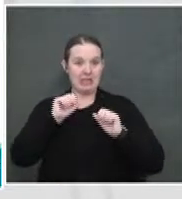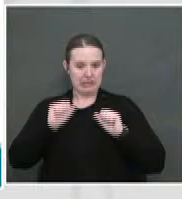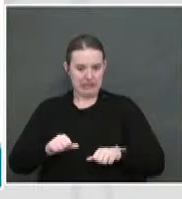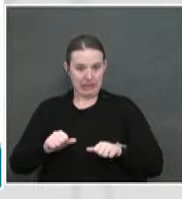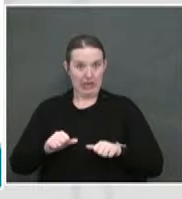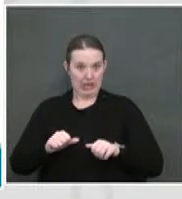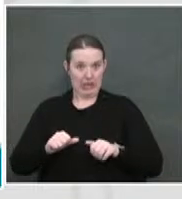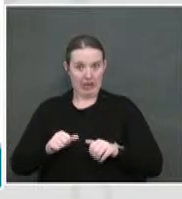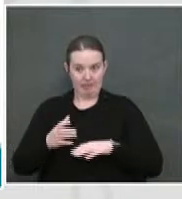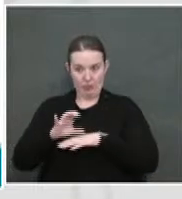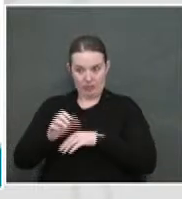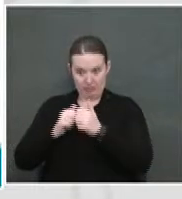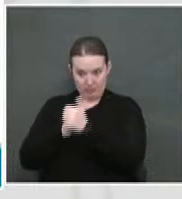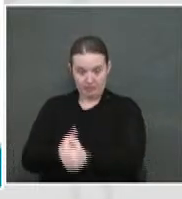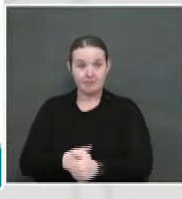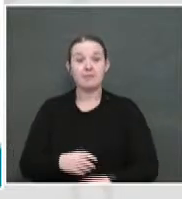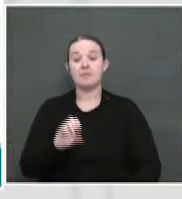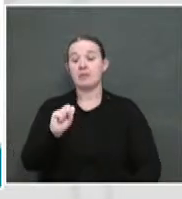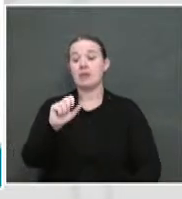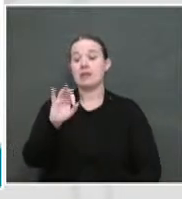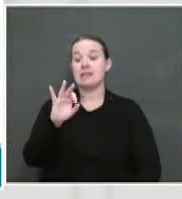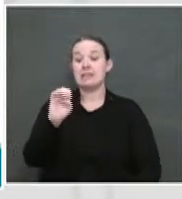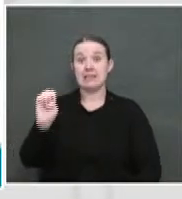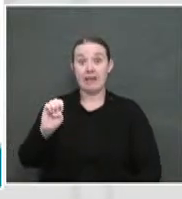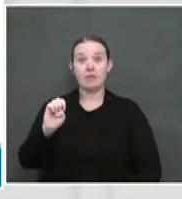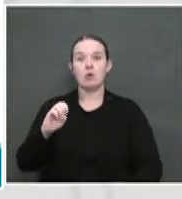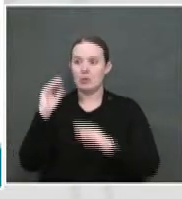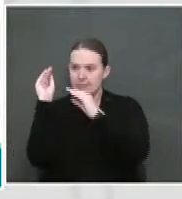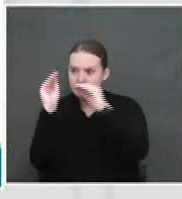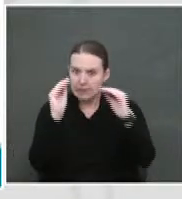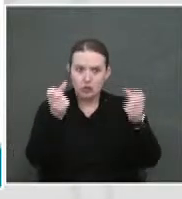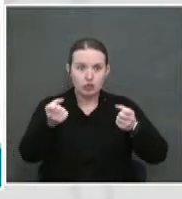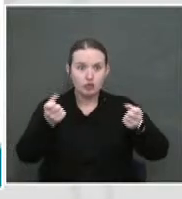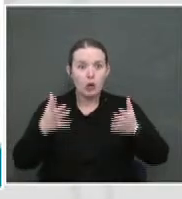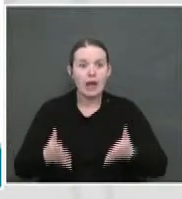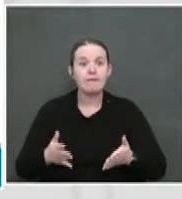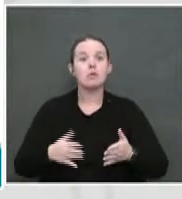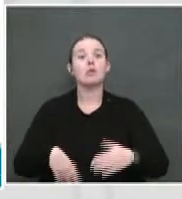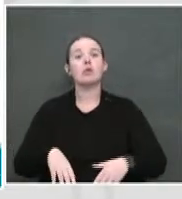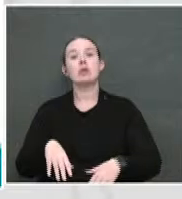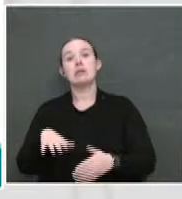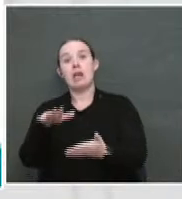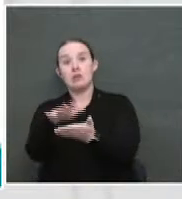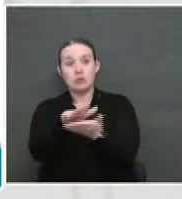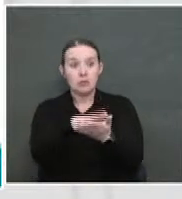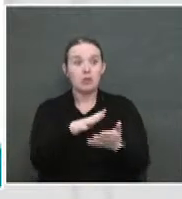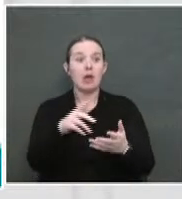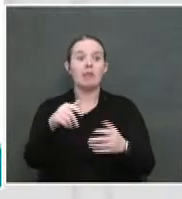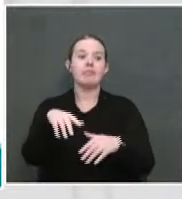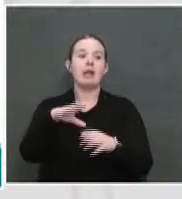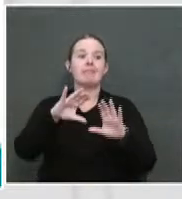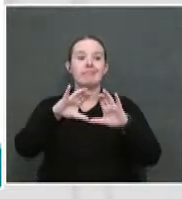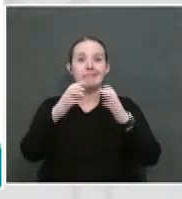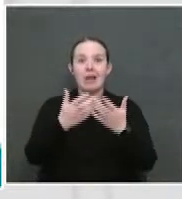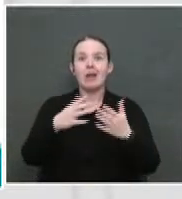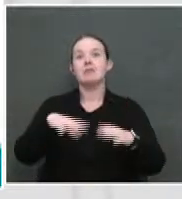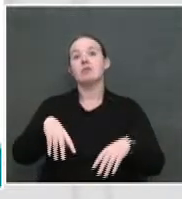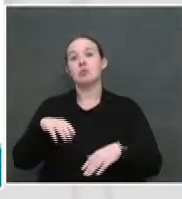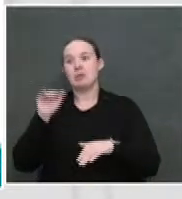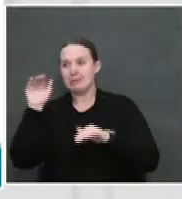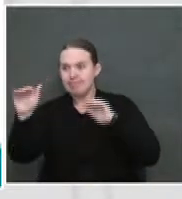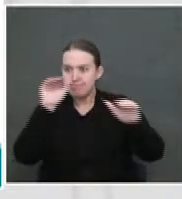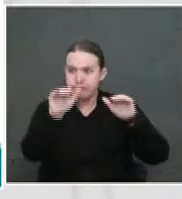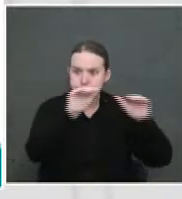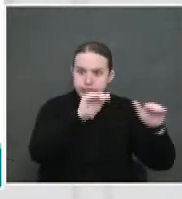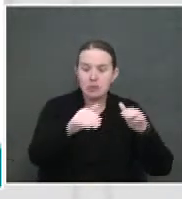would take. SAFE officers would begin educating drivers and residents about upcoming changes through HOA contacts and social media outreach,